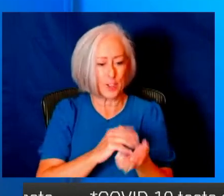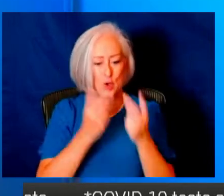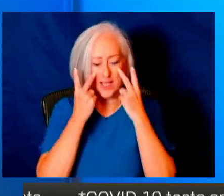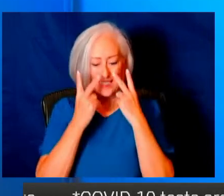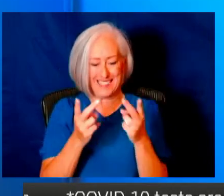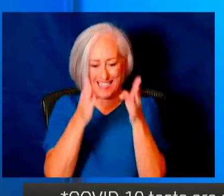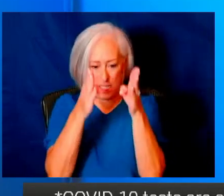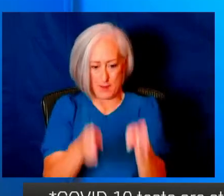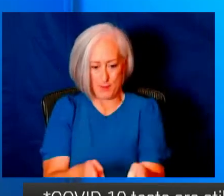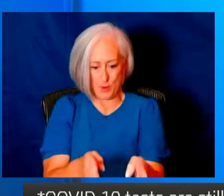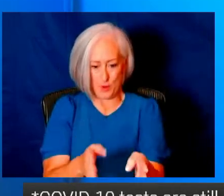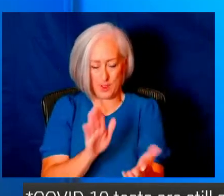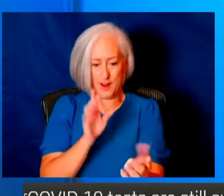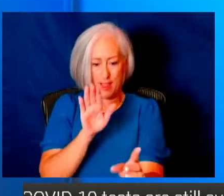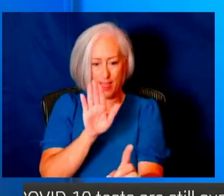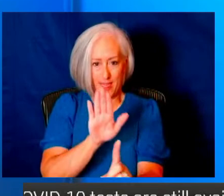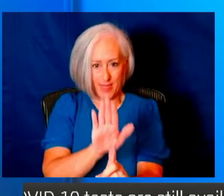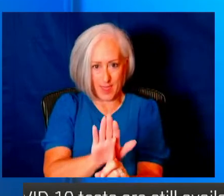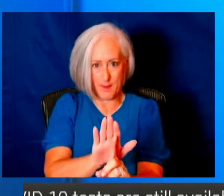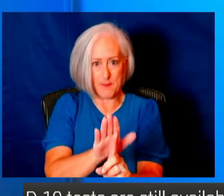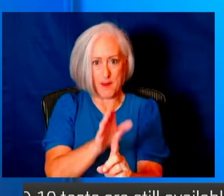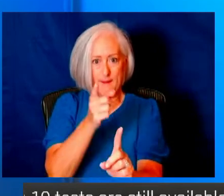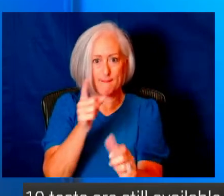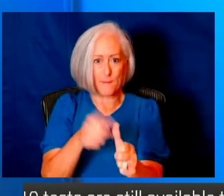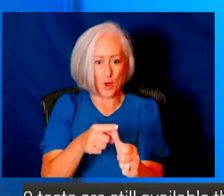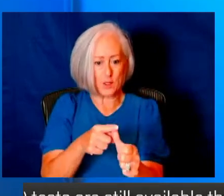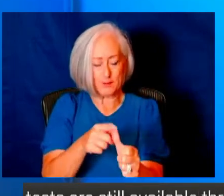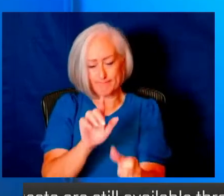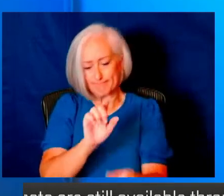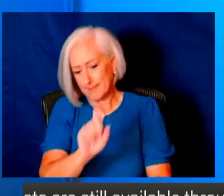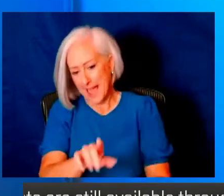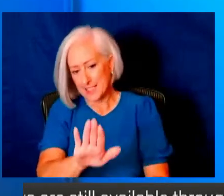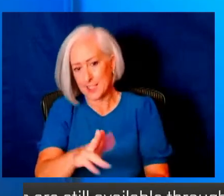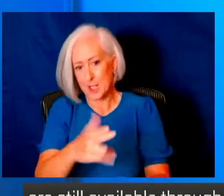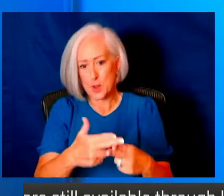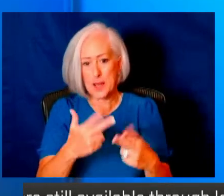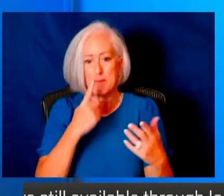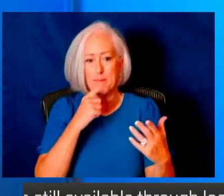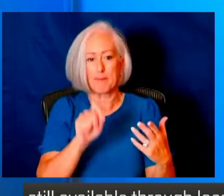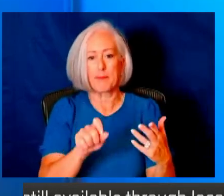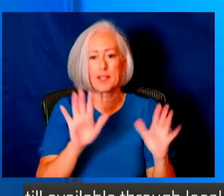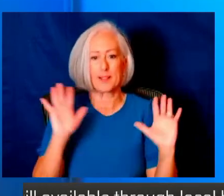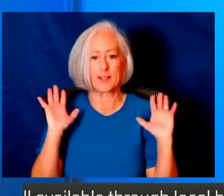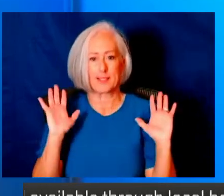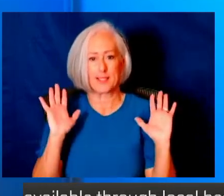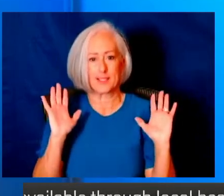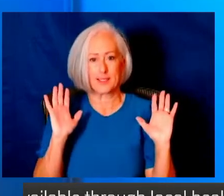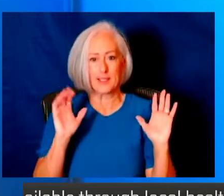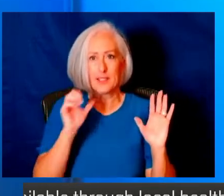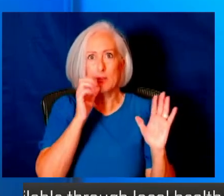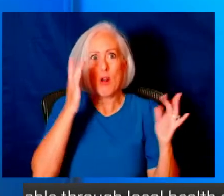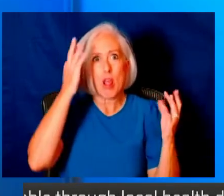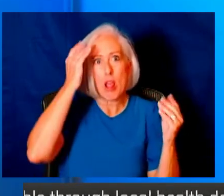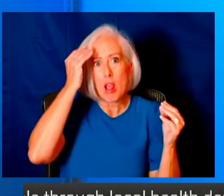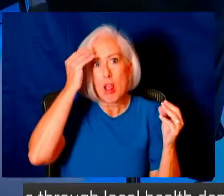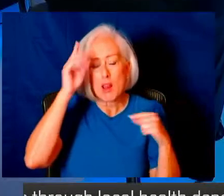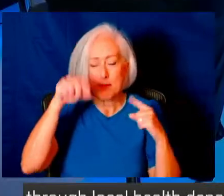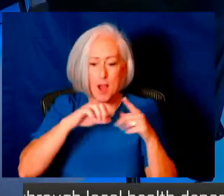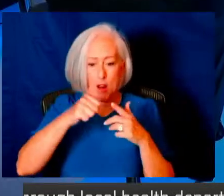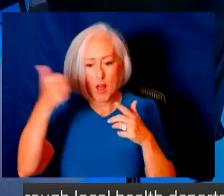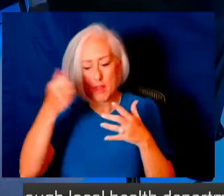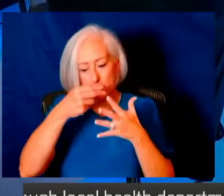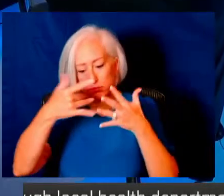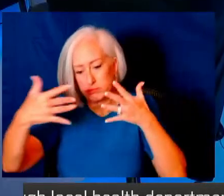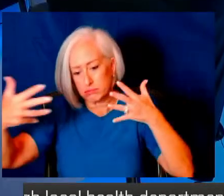their name first. That's it. Just start there. Let's not worry about all of the extra stuff. Just Dr. Stites. Hi,